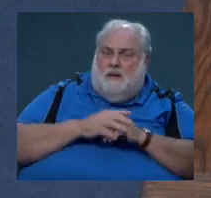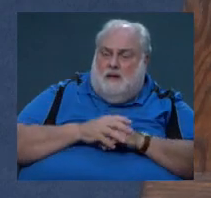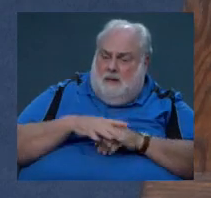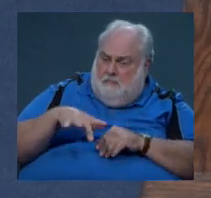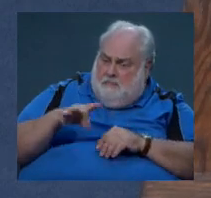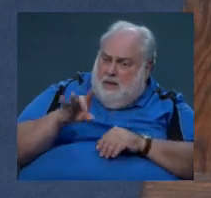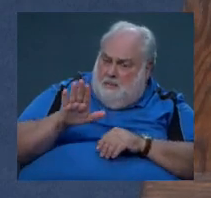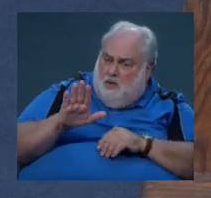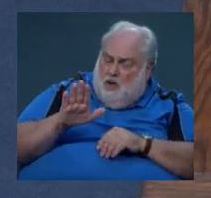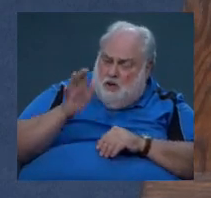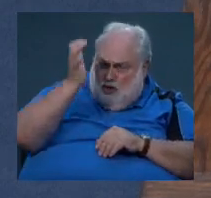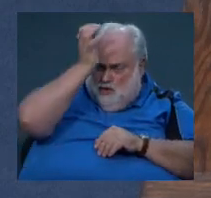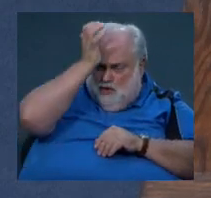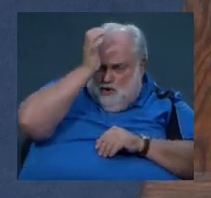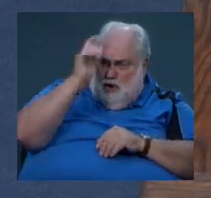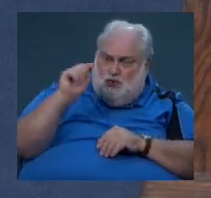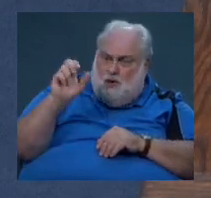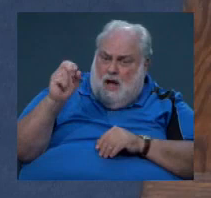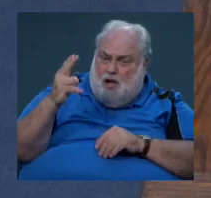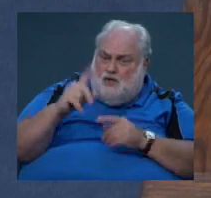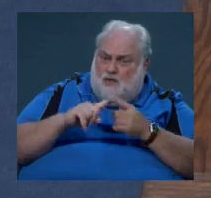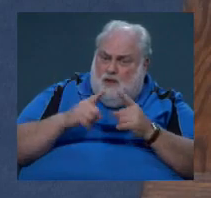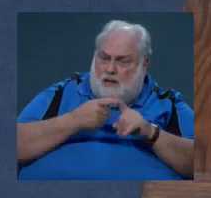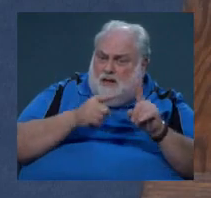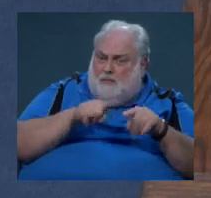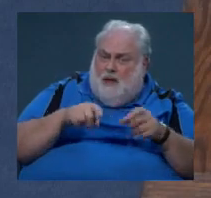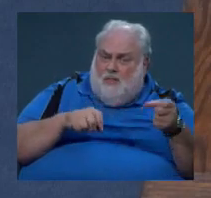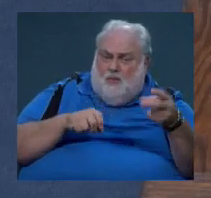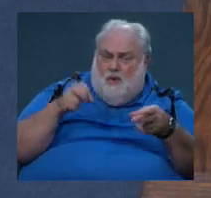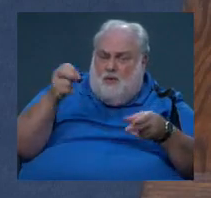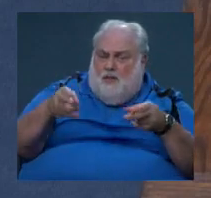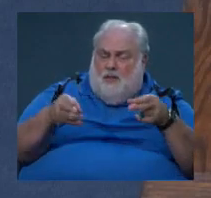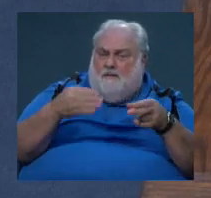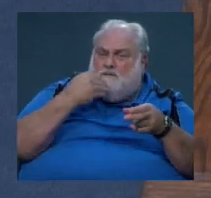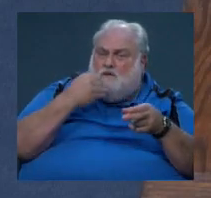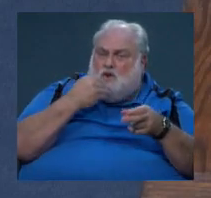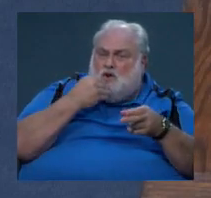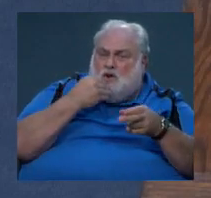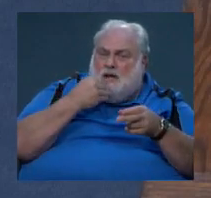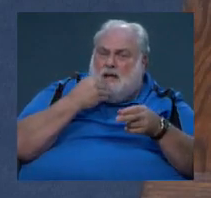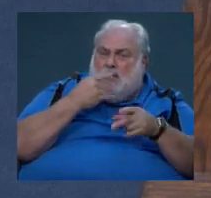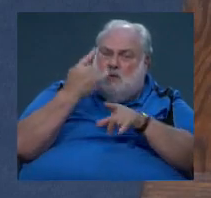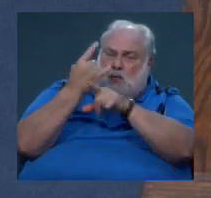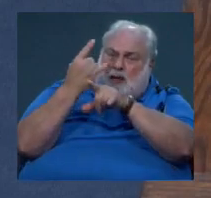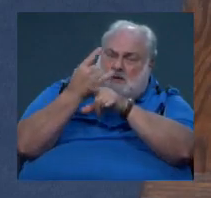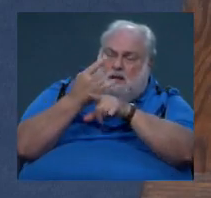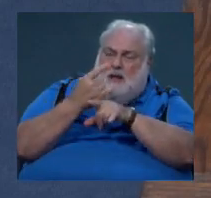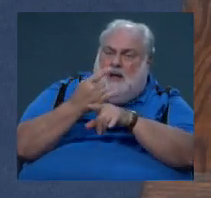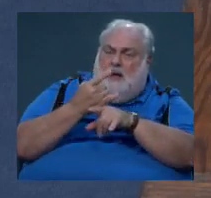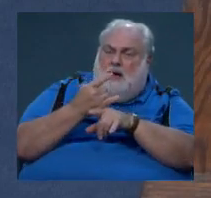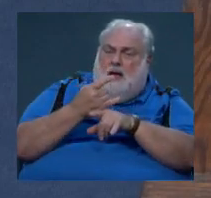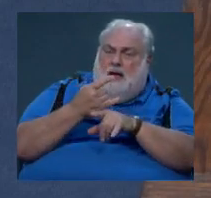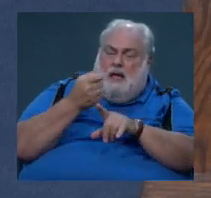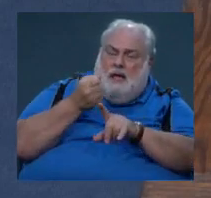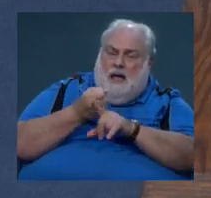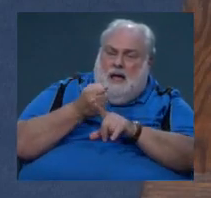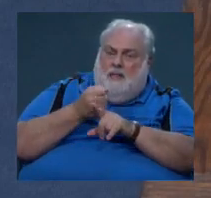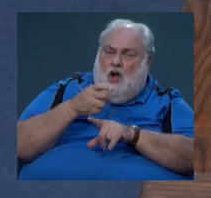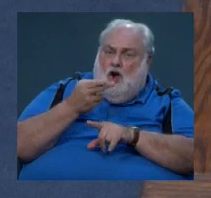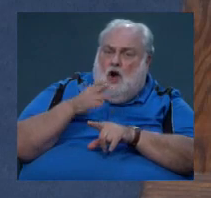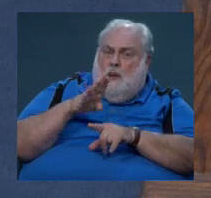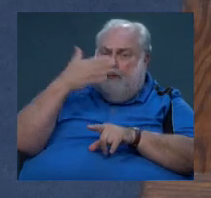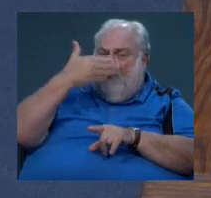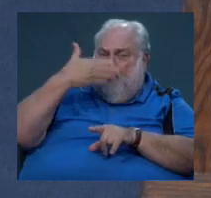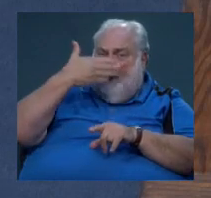Pick up your trash, your friends are coming by and throwing out their food containers and their whiskey bottles hitting the curb in front of my